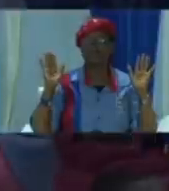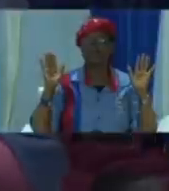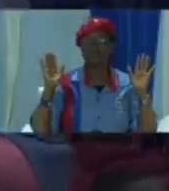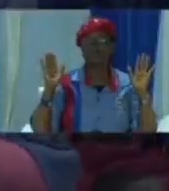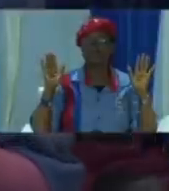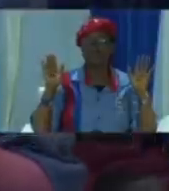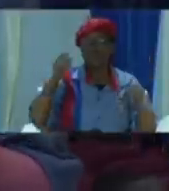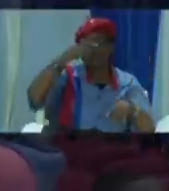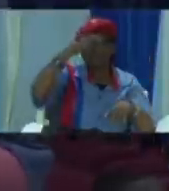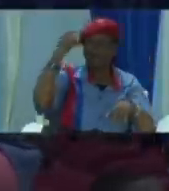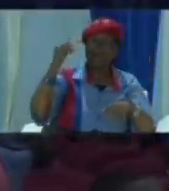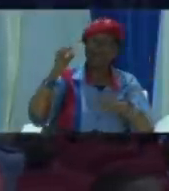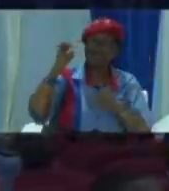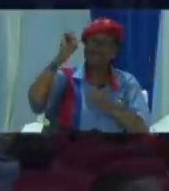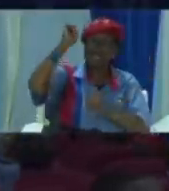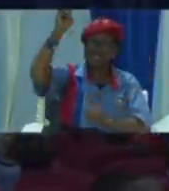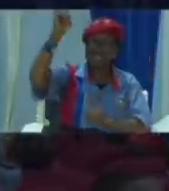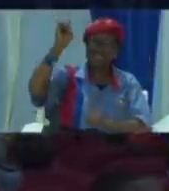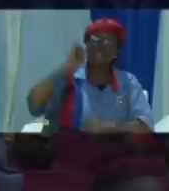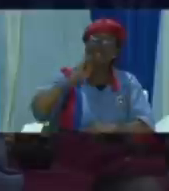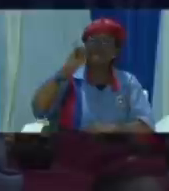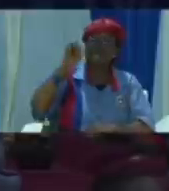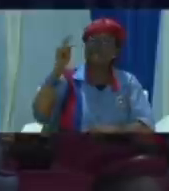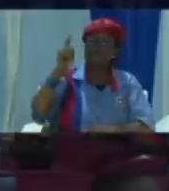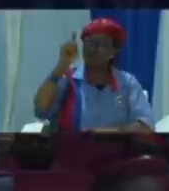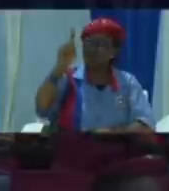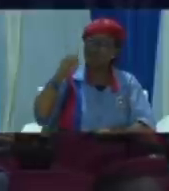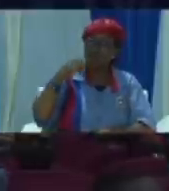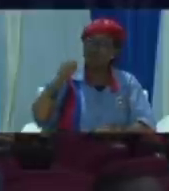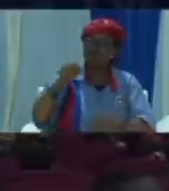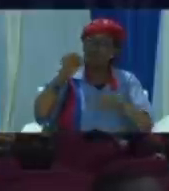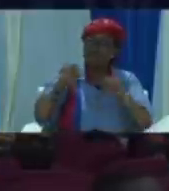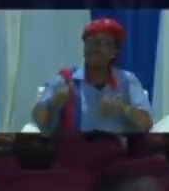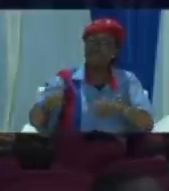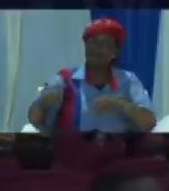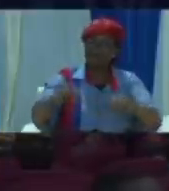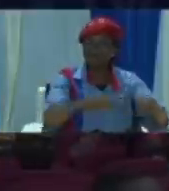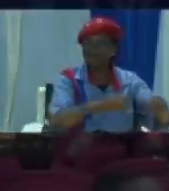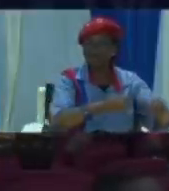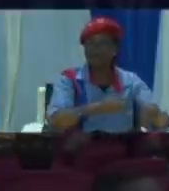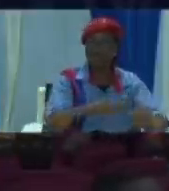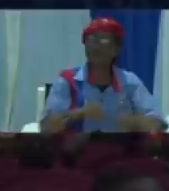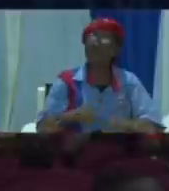Because he's the one who can move you from one spot to